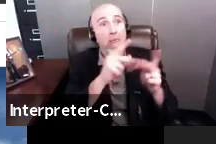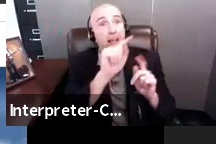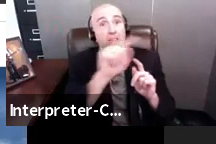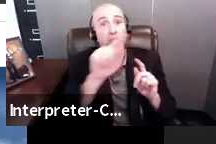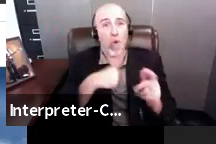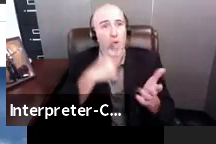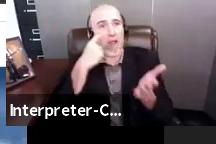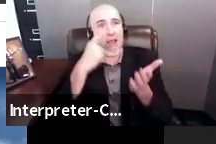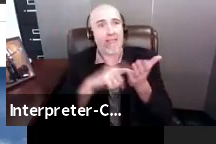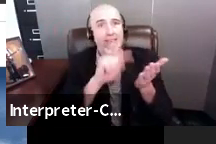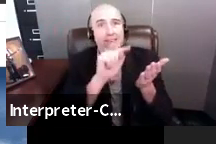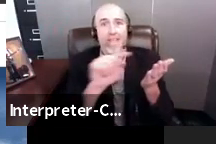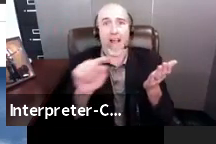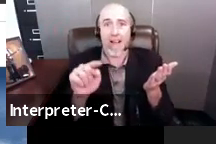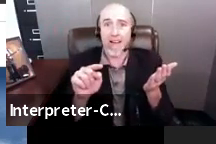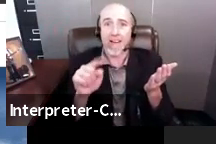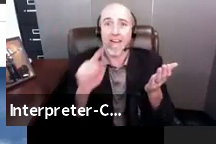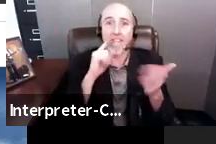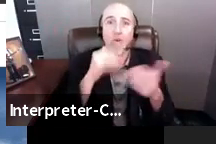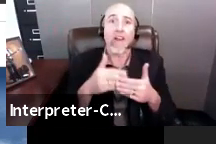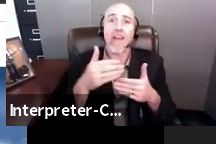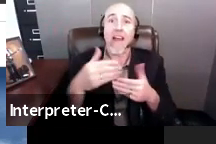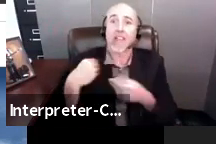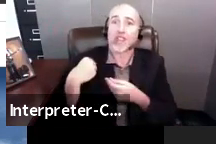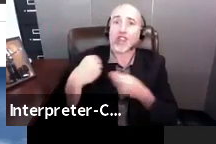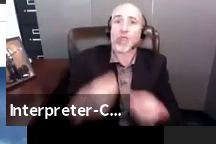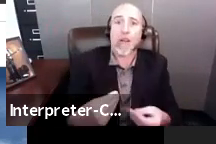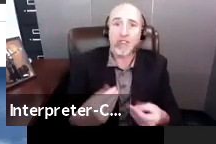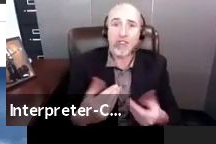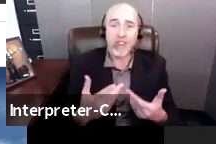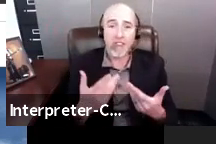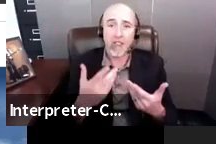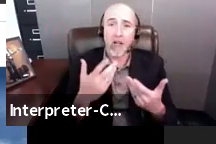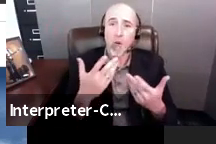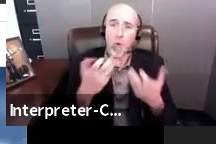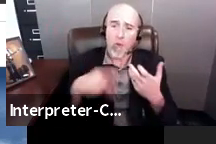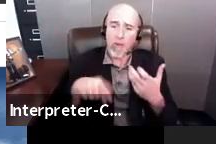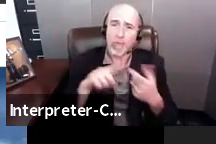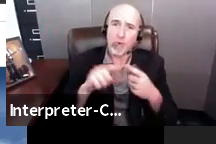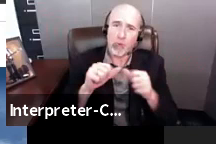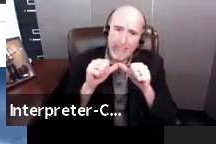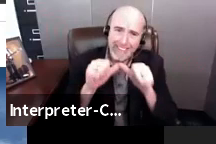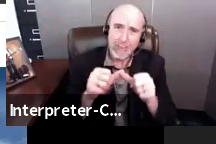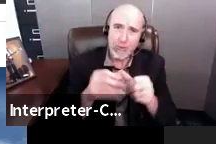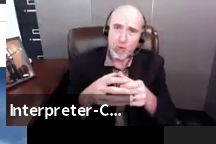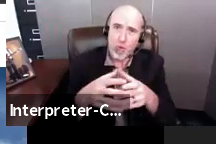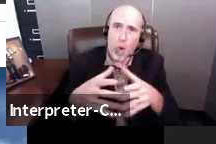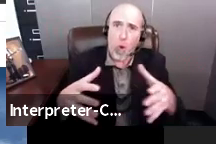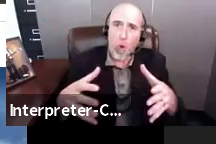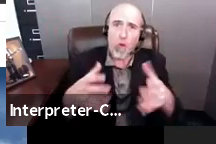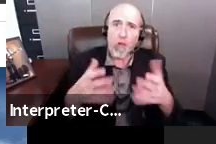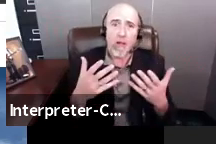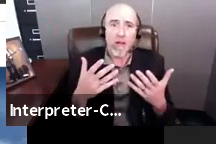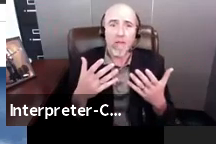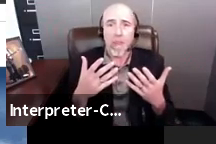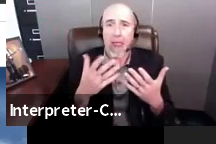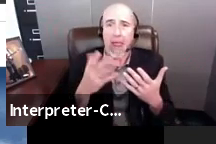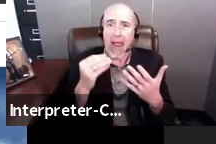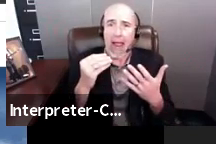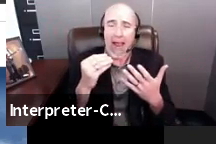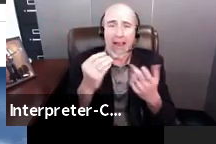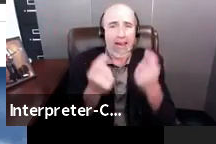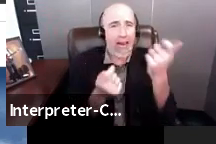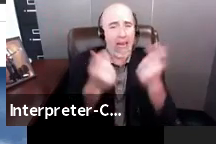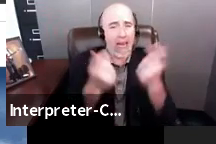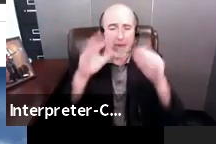identify this next generation to continue to grow and eliminate